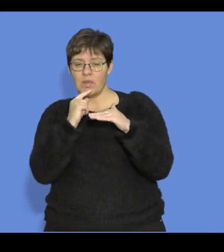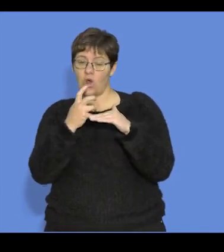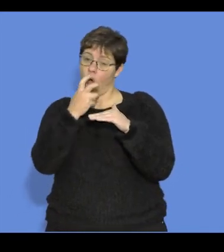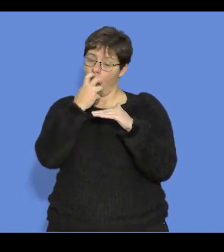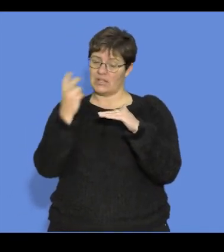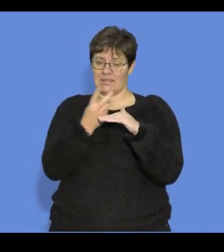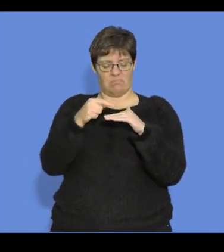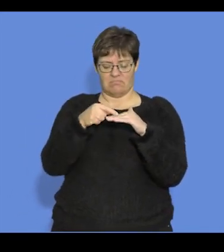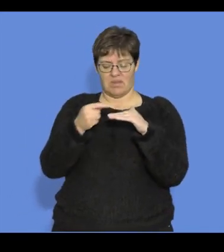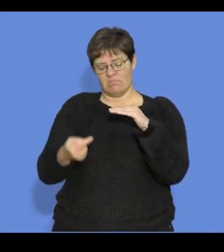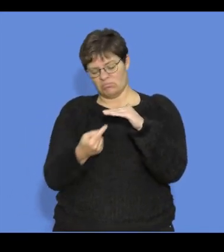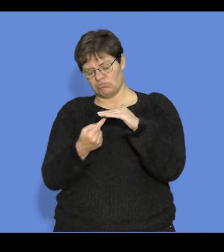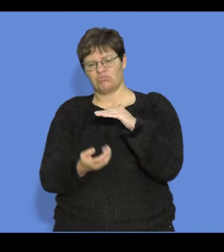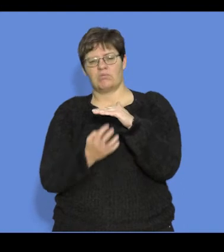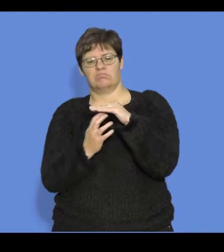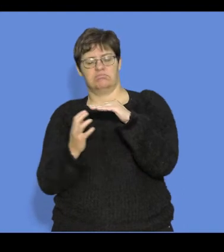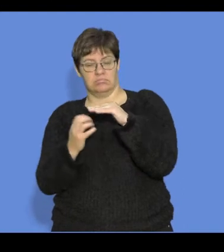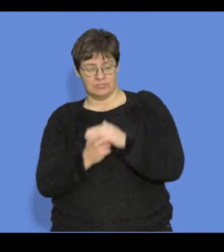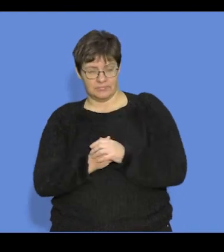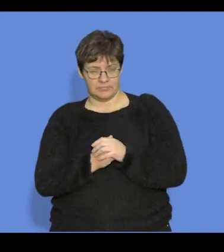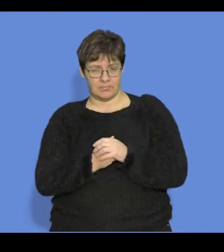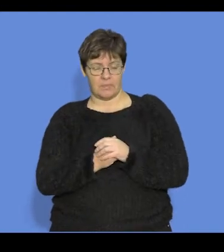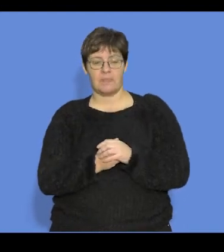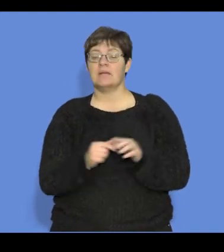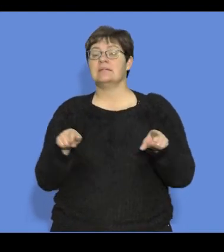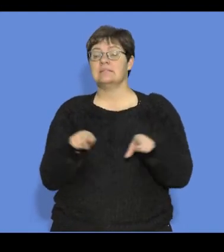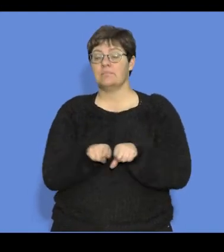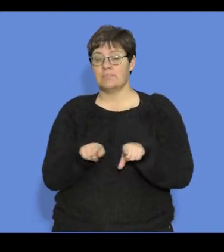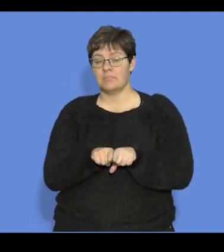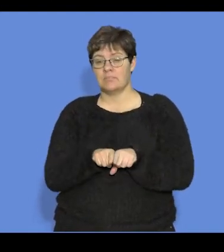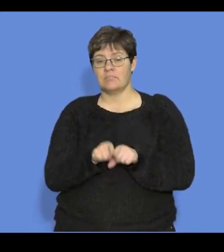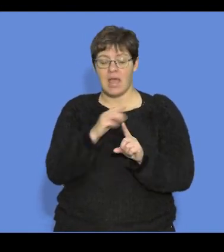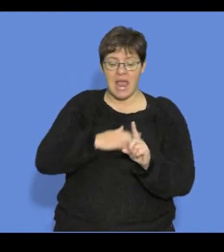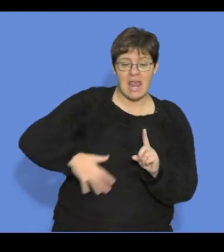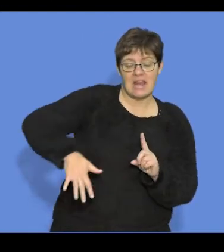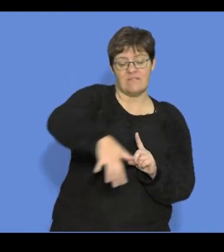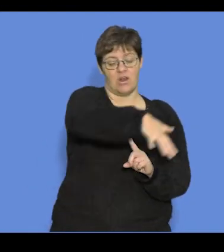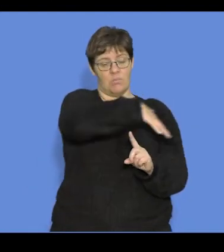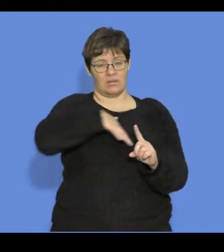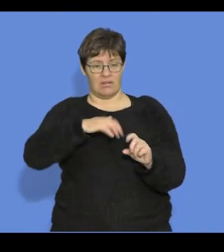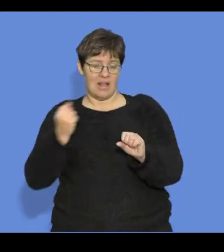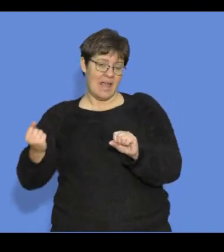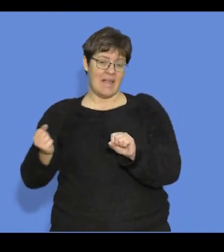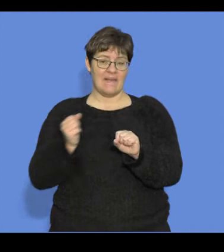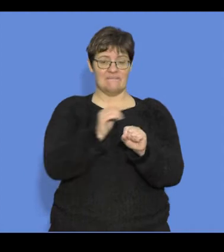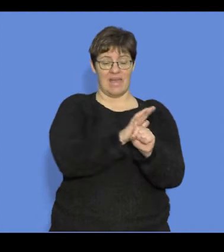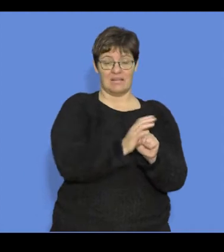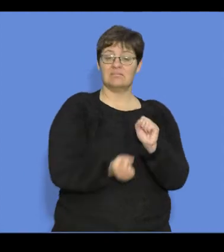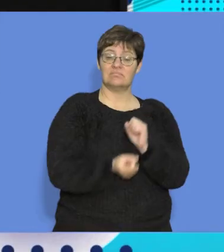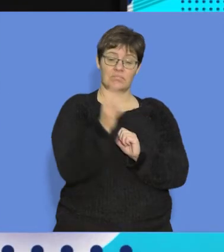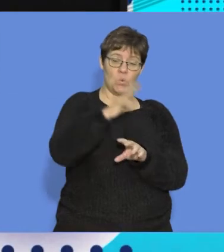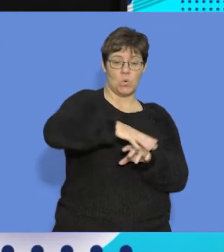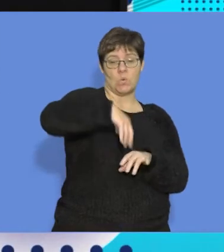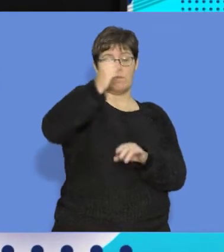hot. Then we also find that the environmental factors affect how quickly transpiration